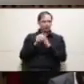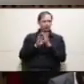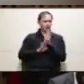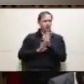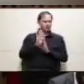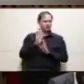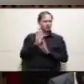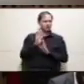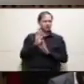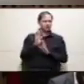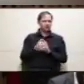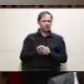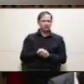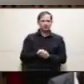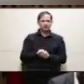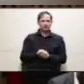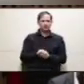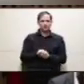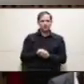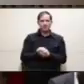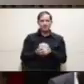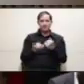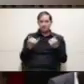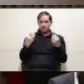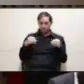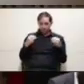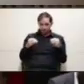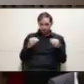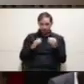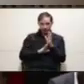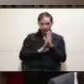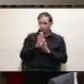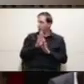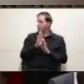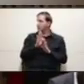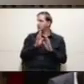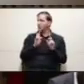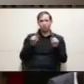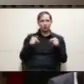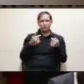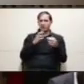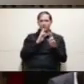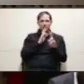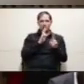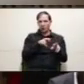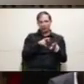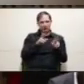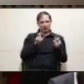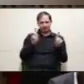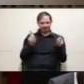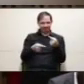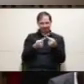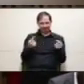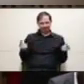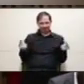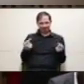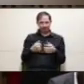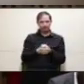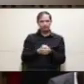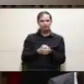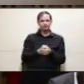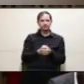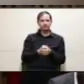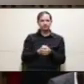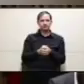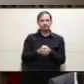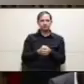So as it is still in progress, we can't report it at 100%, Honorable Chair, unless maybe